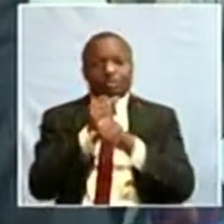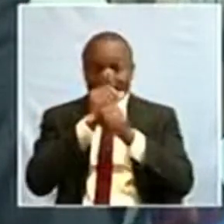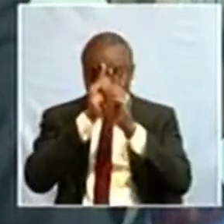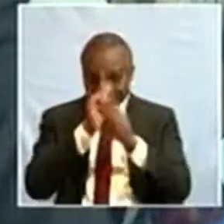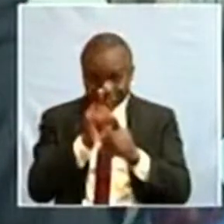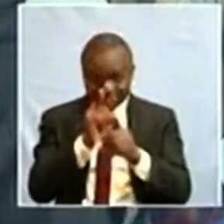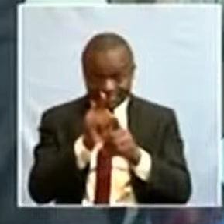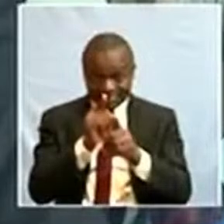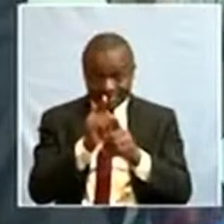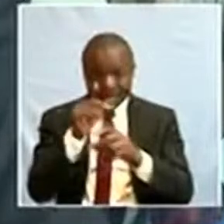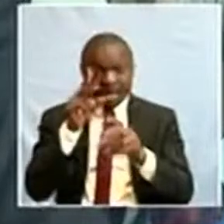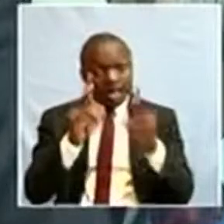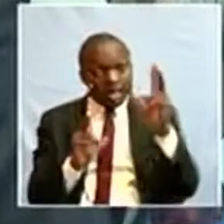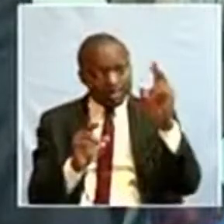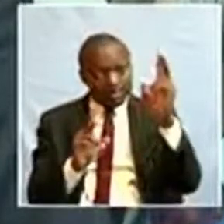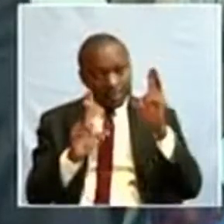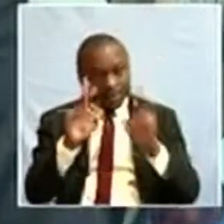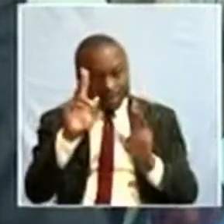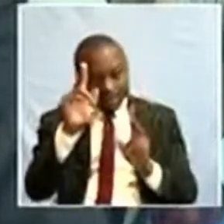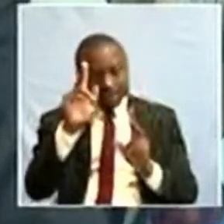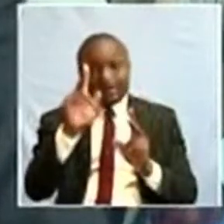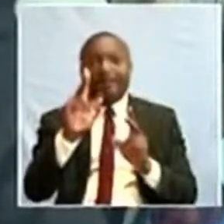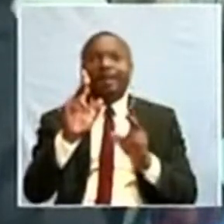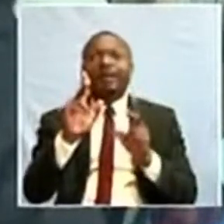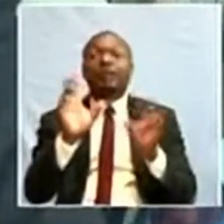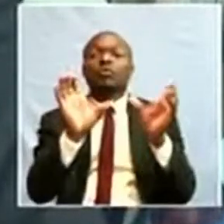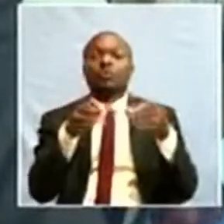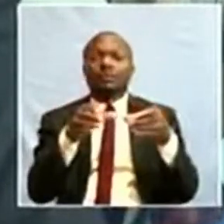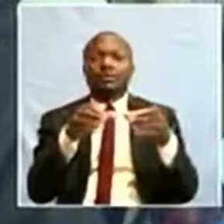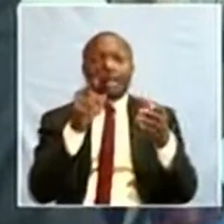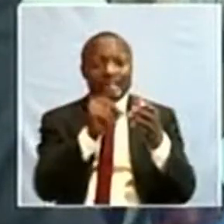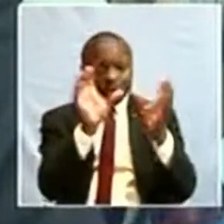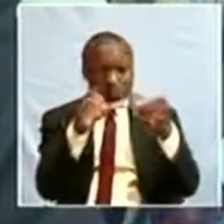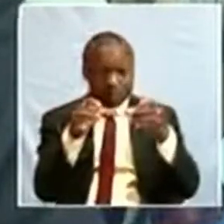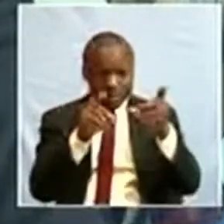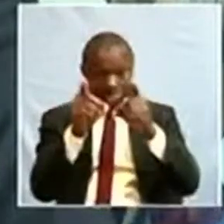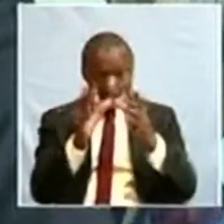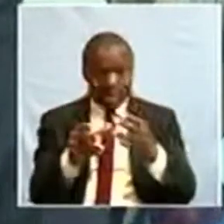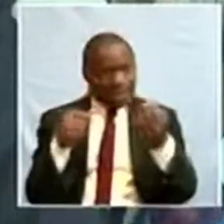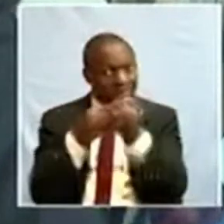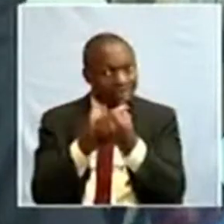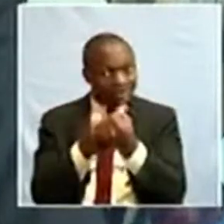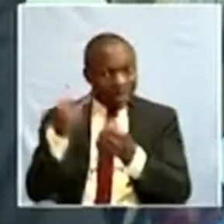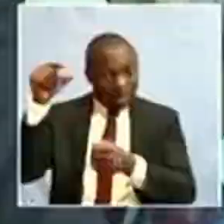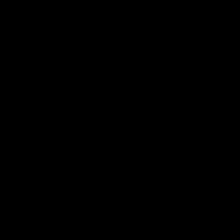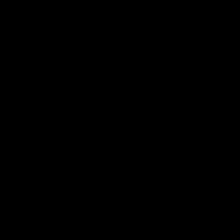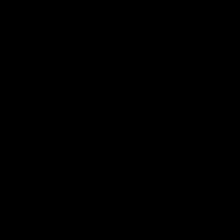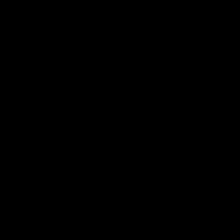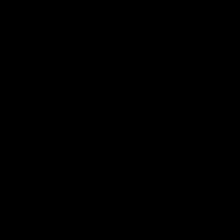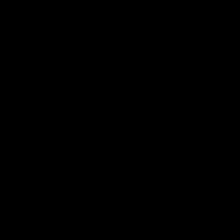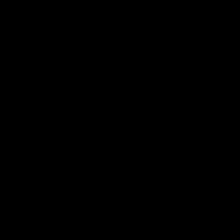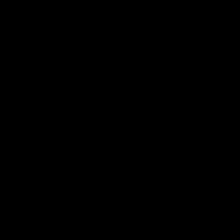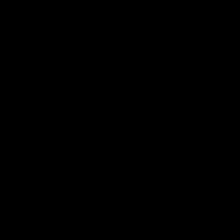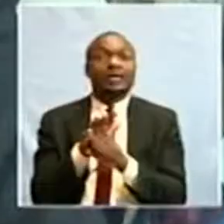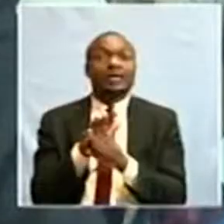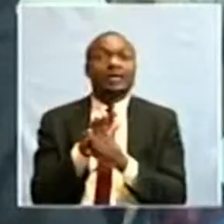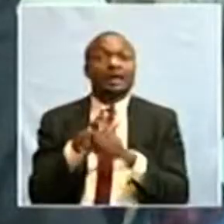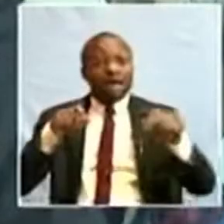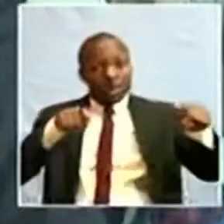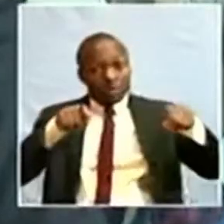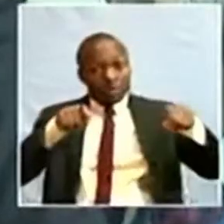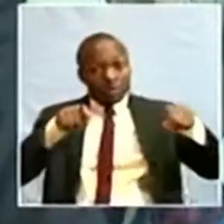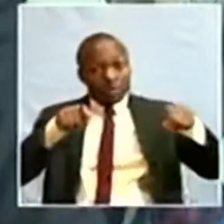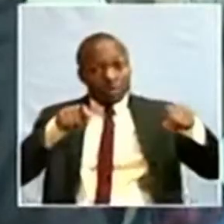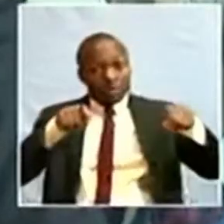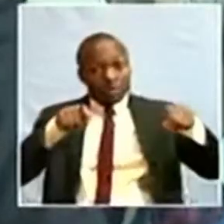when it comes to the auditing committee, it's a committee of directors, right? Supported by quality assurance, and is chaired by the Auditor